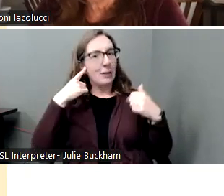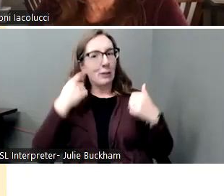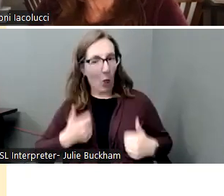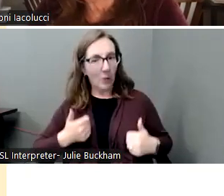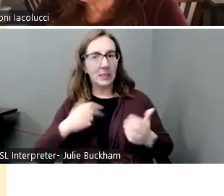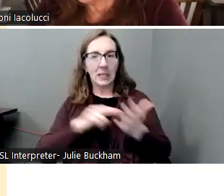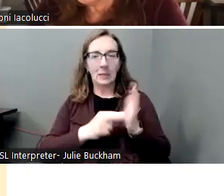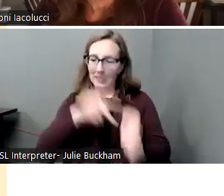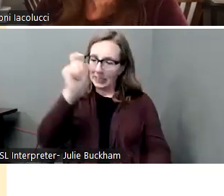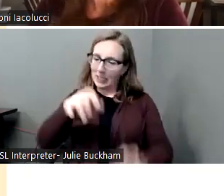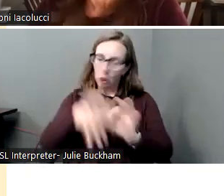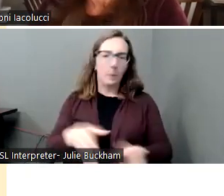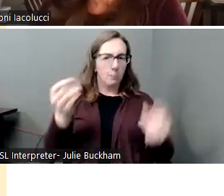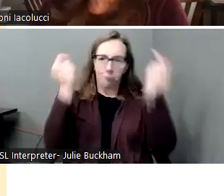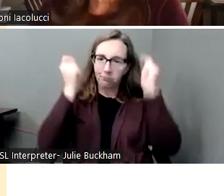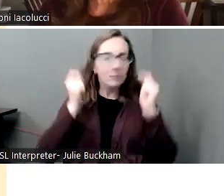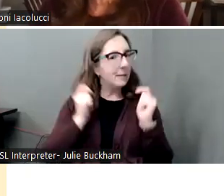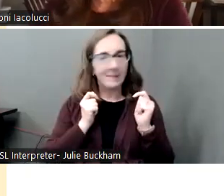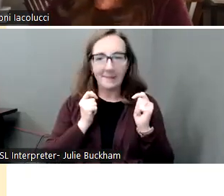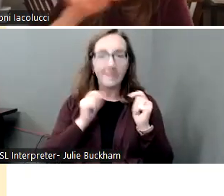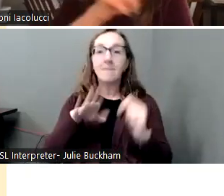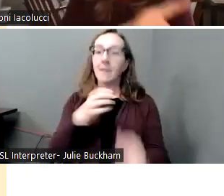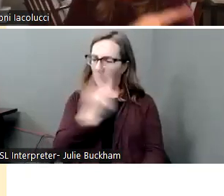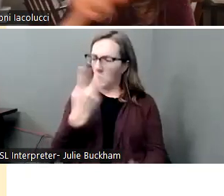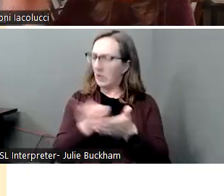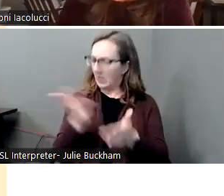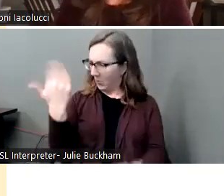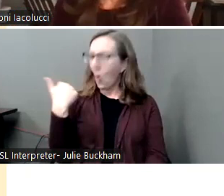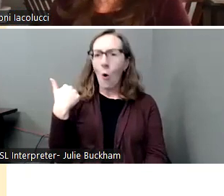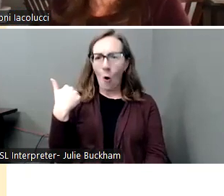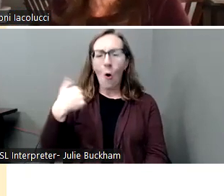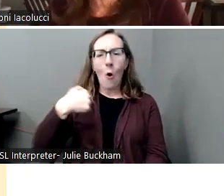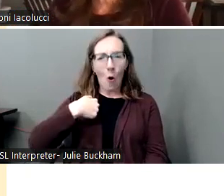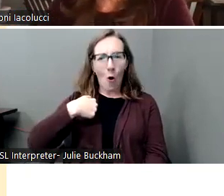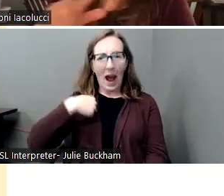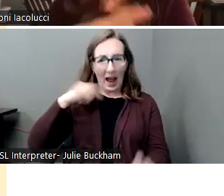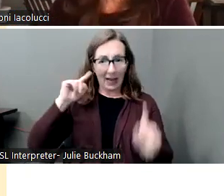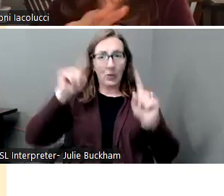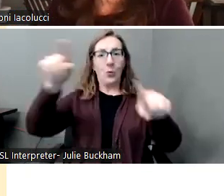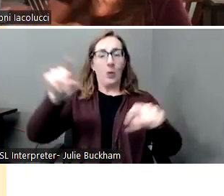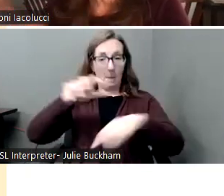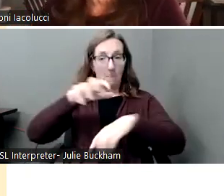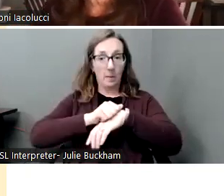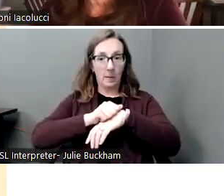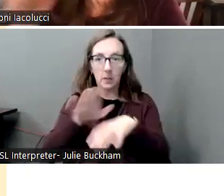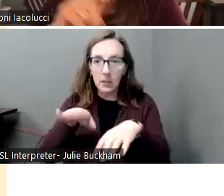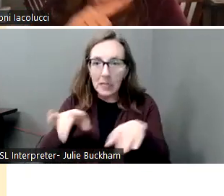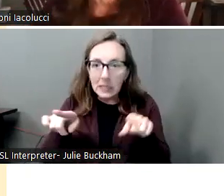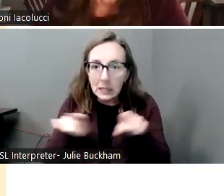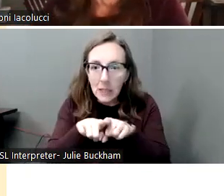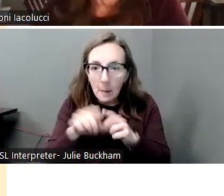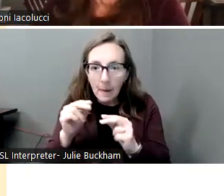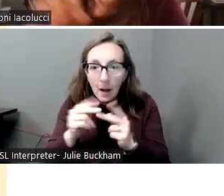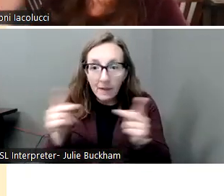you need an interpreter. A couple of weeks ago, I had 2 subsequent appointments at the same facility, one for